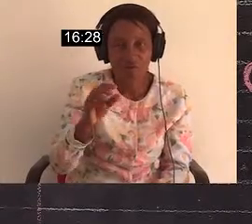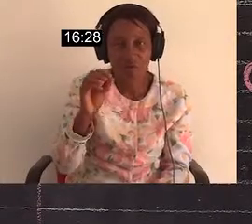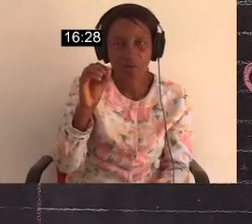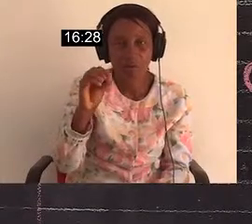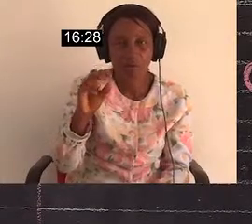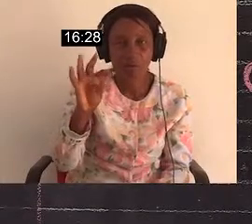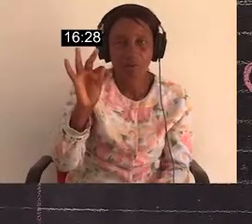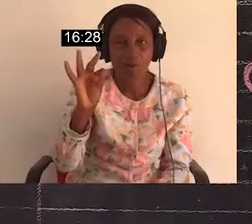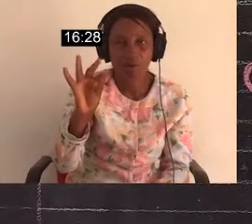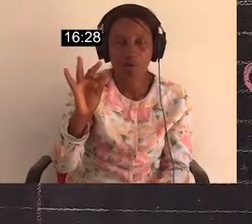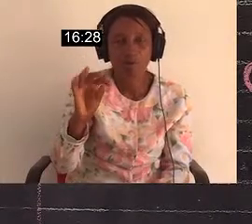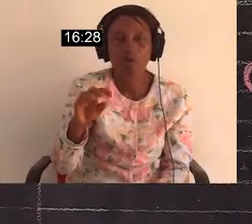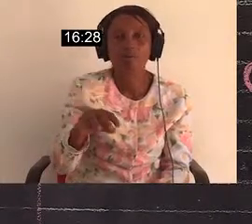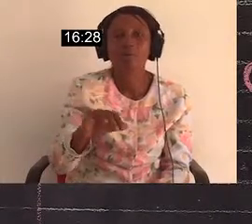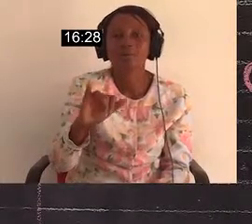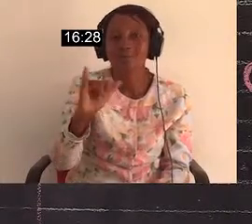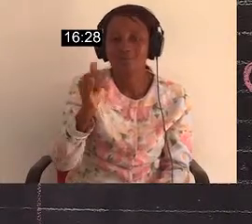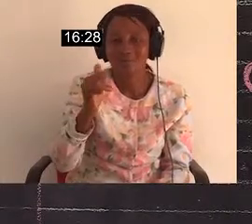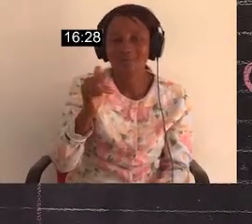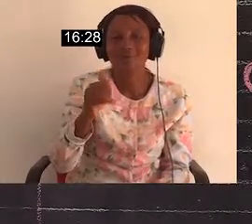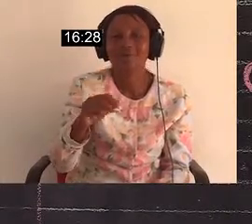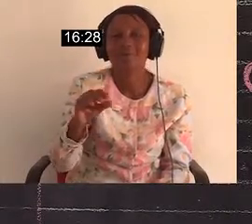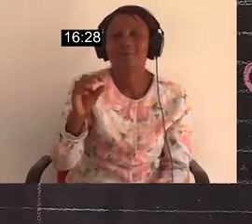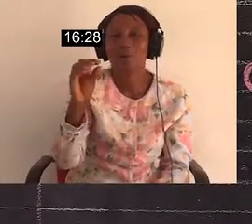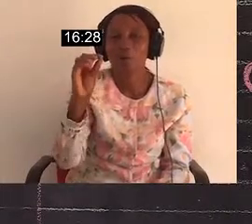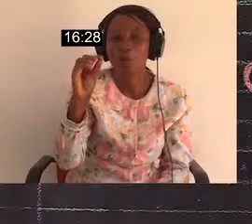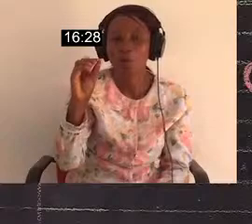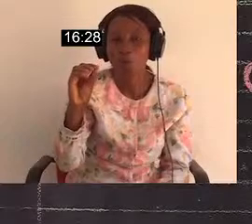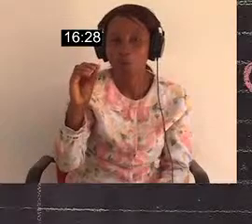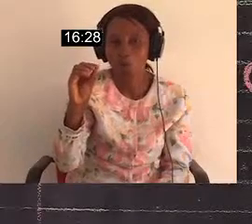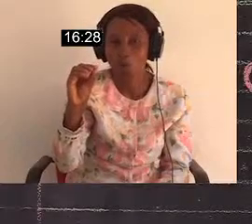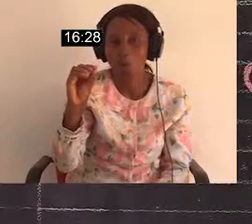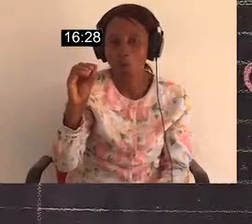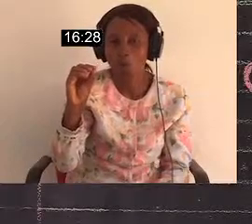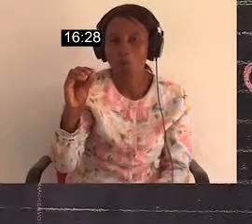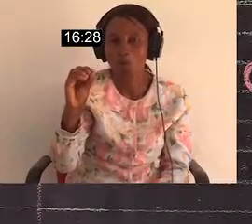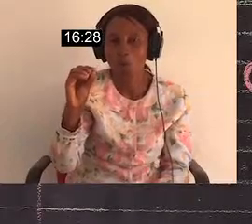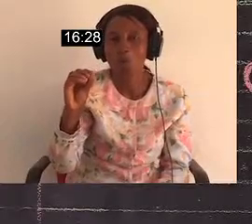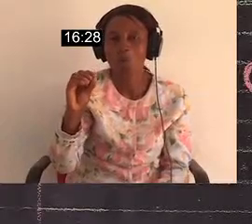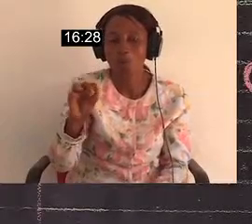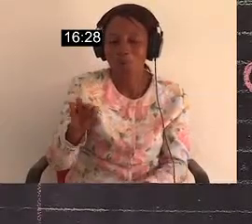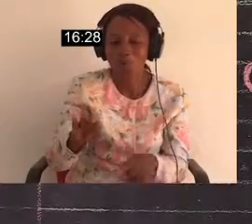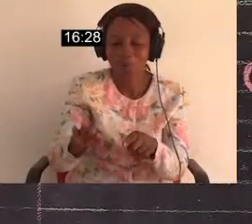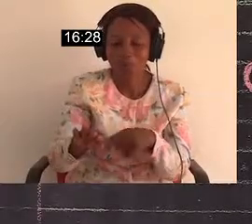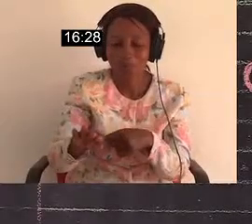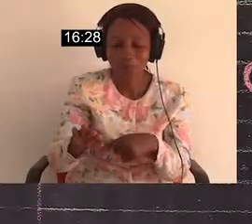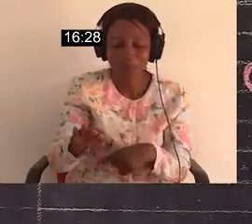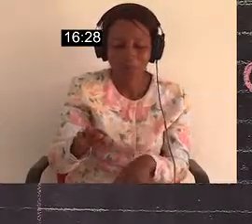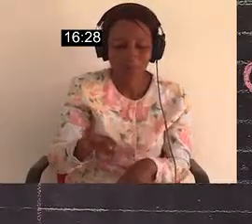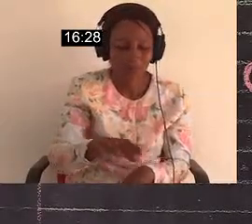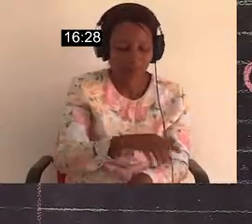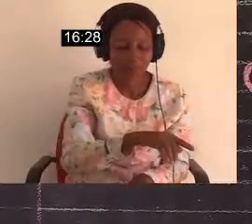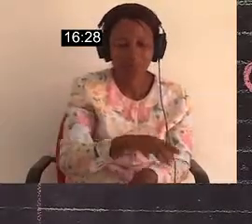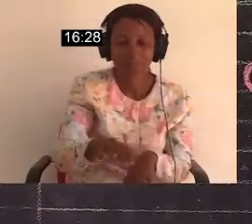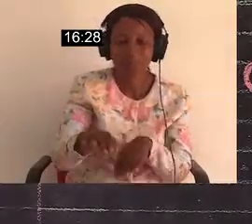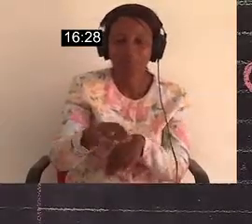Is O marked? Yes, O is being marked.